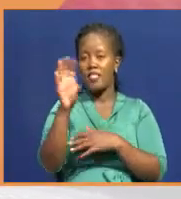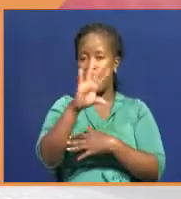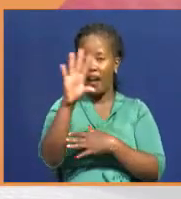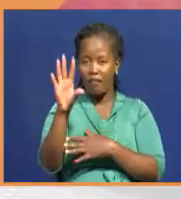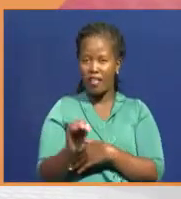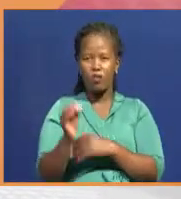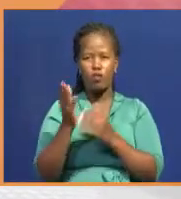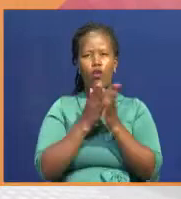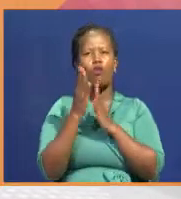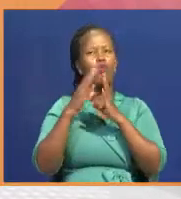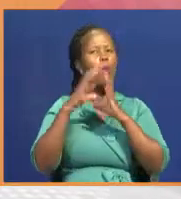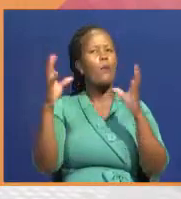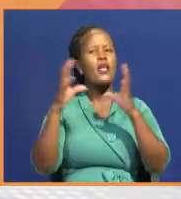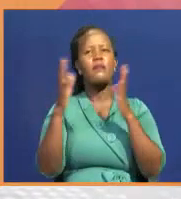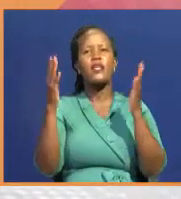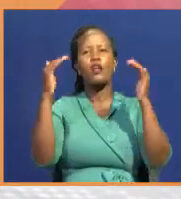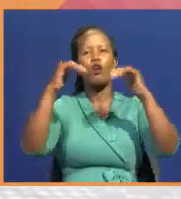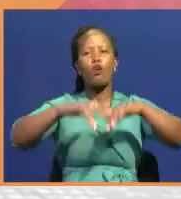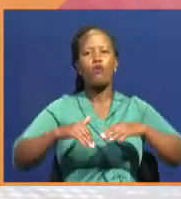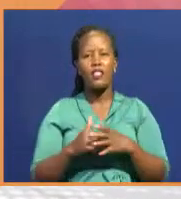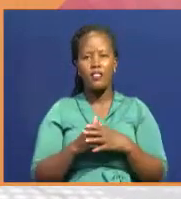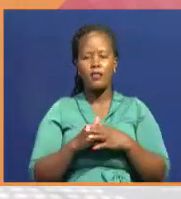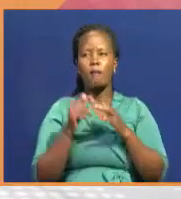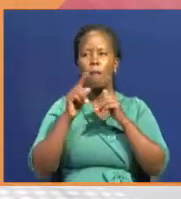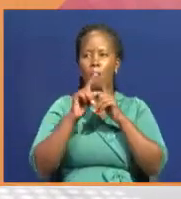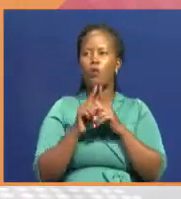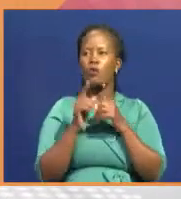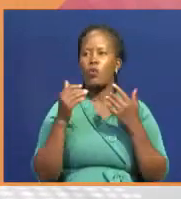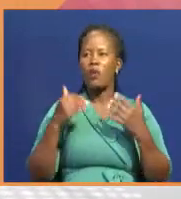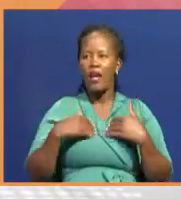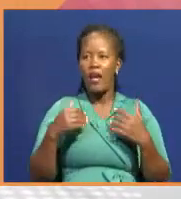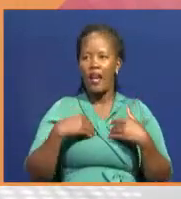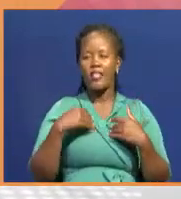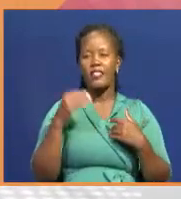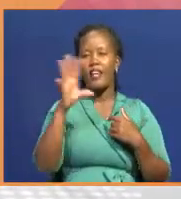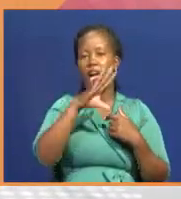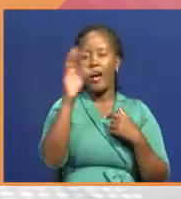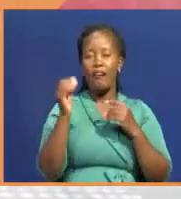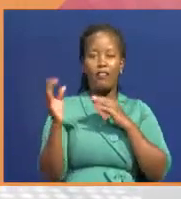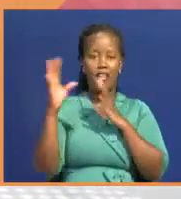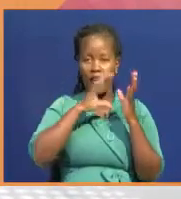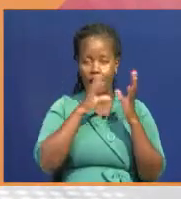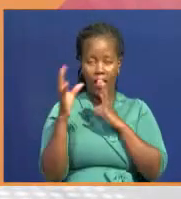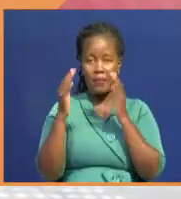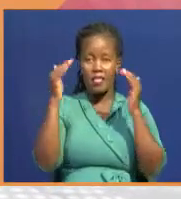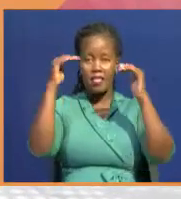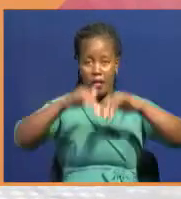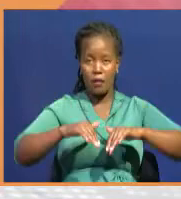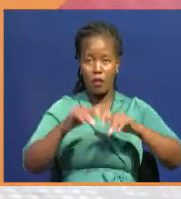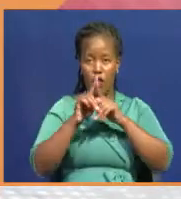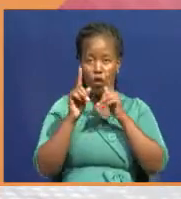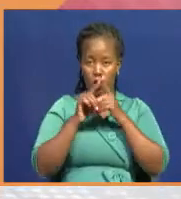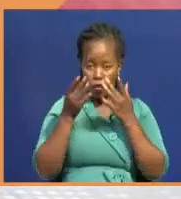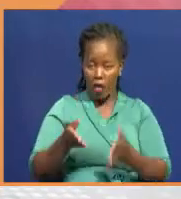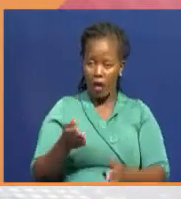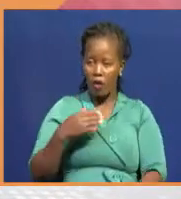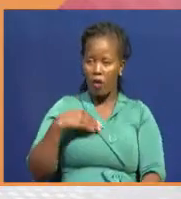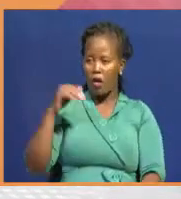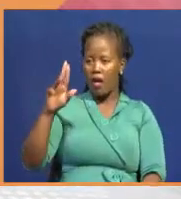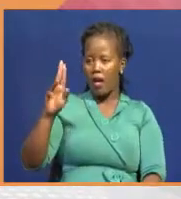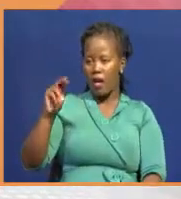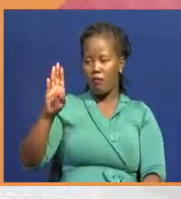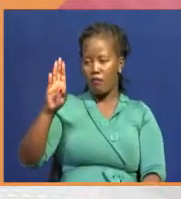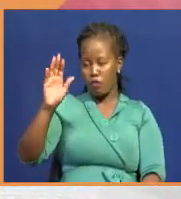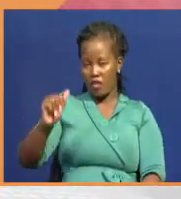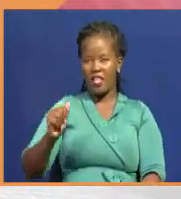these big conferences? We really had the Africa Climate Summit, and as we speak, we have UNEA right here in the country. We'll be talking